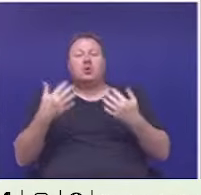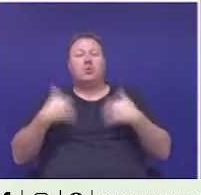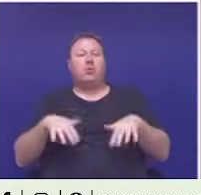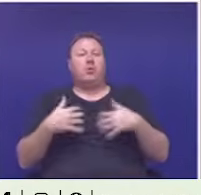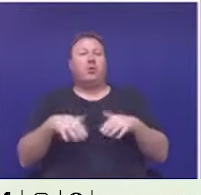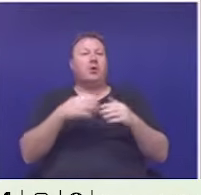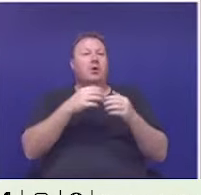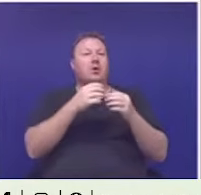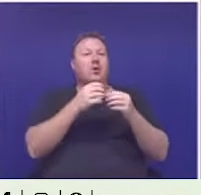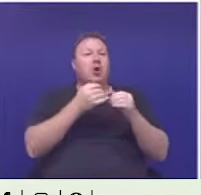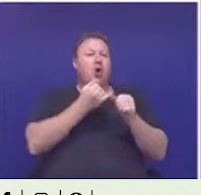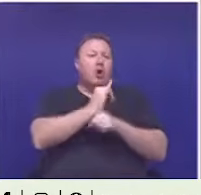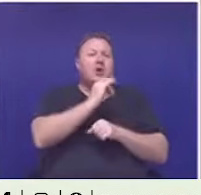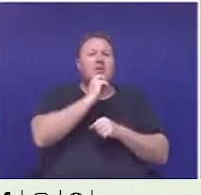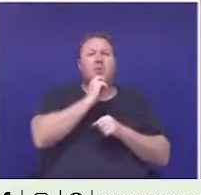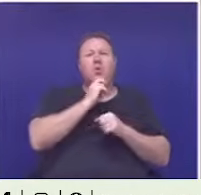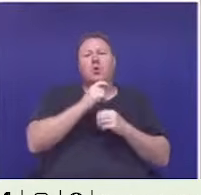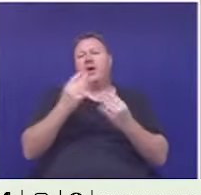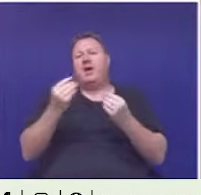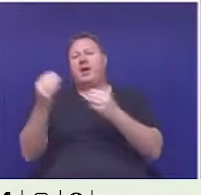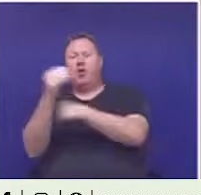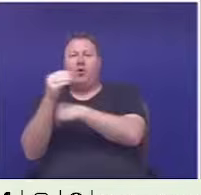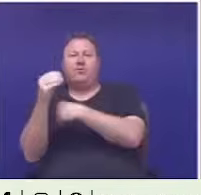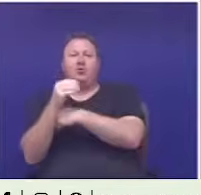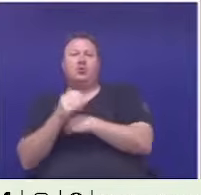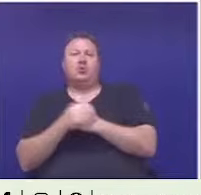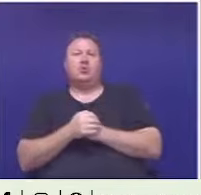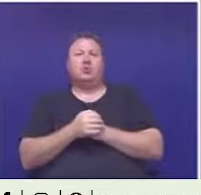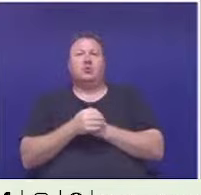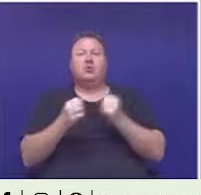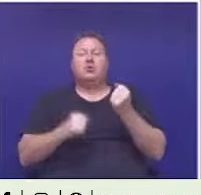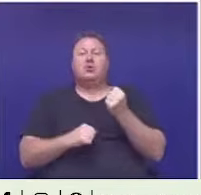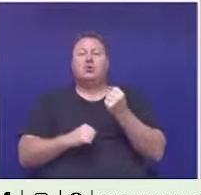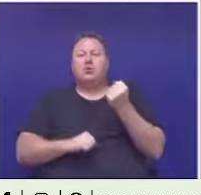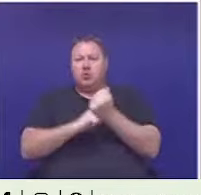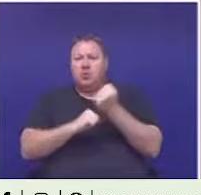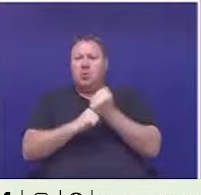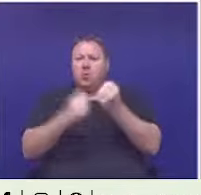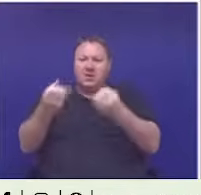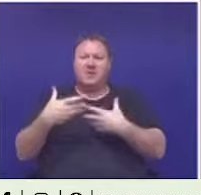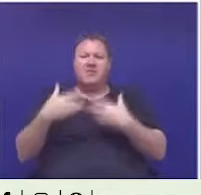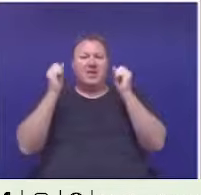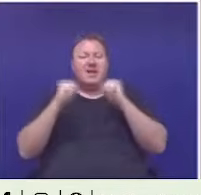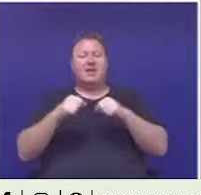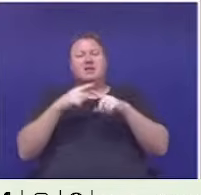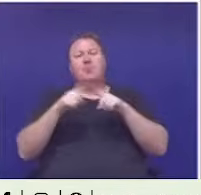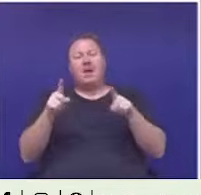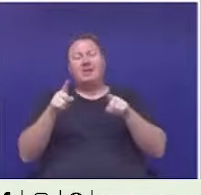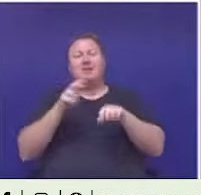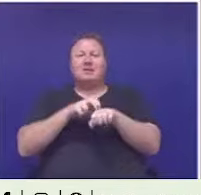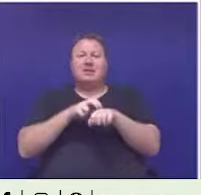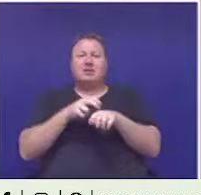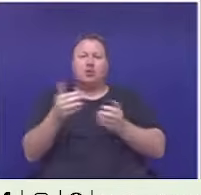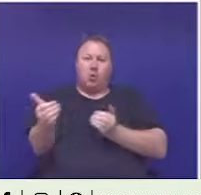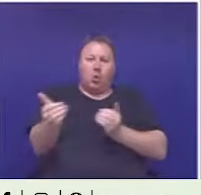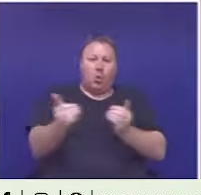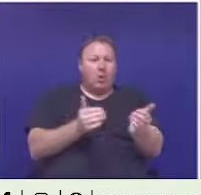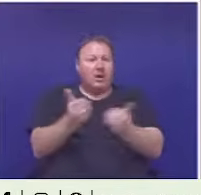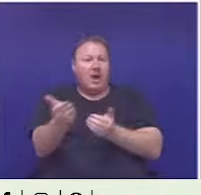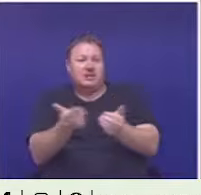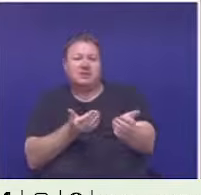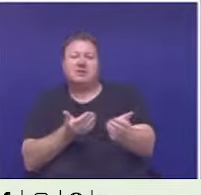being picked up. So we are receiving that kind of support. But in my view, unless we all coordinate from a